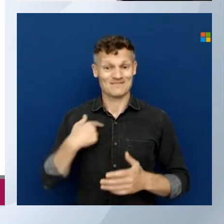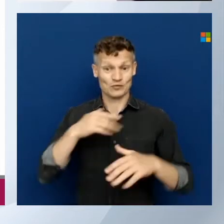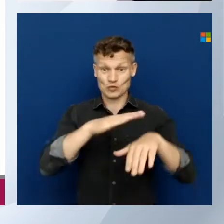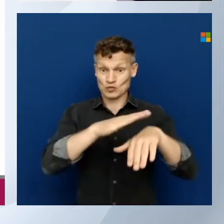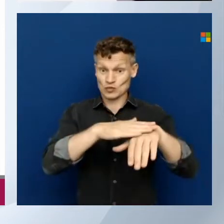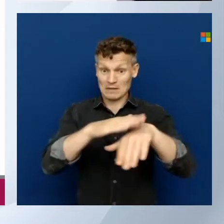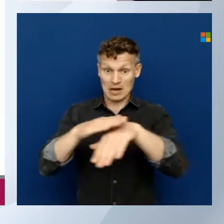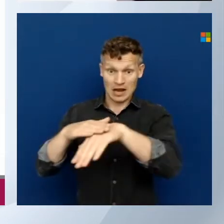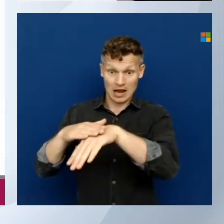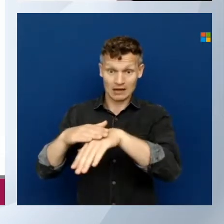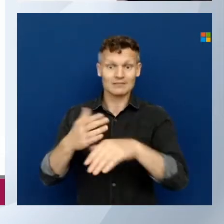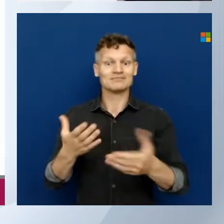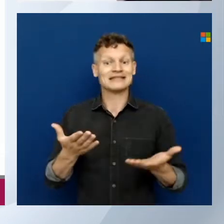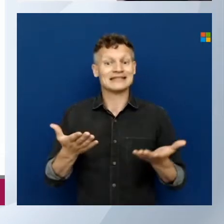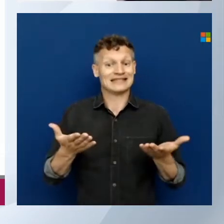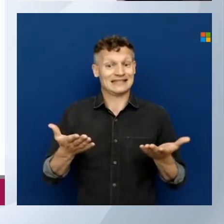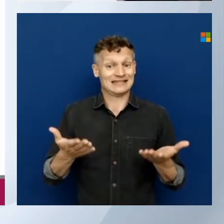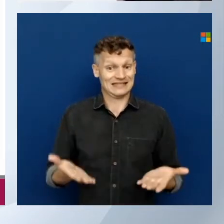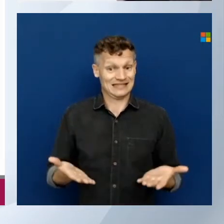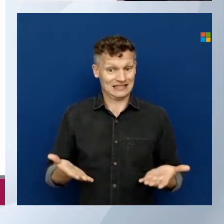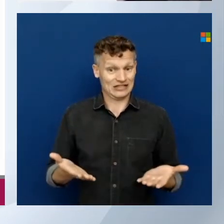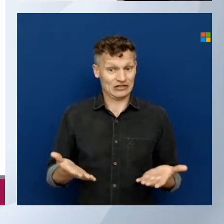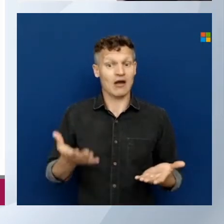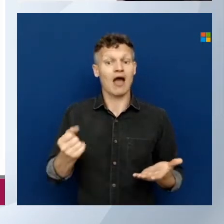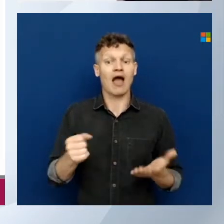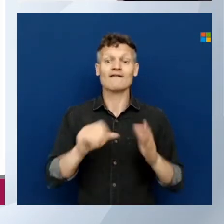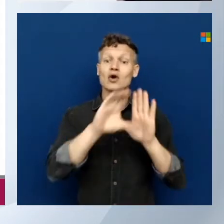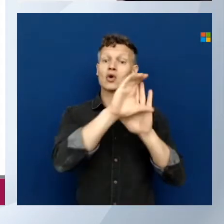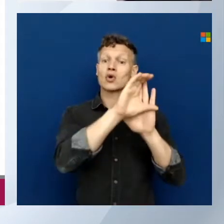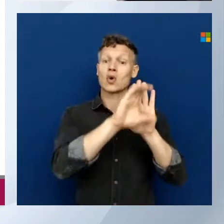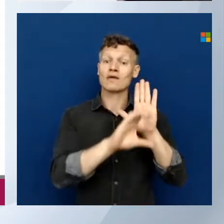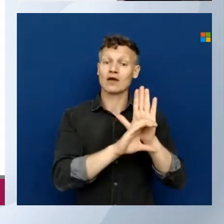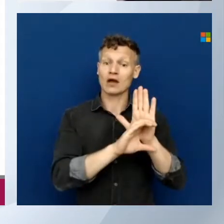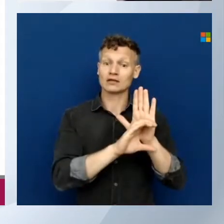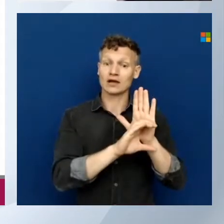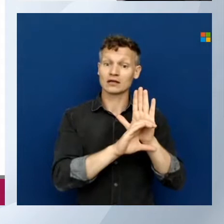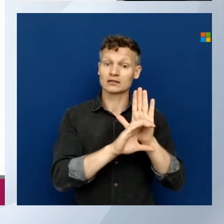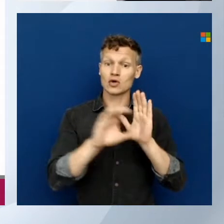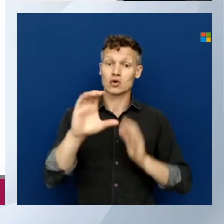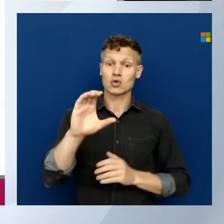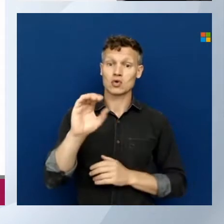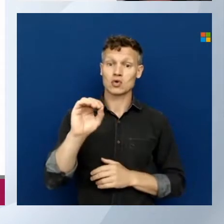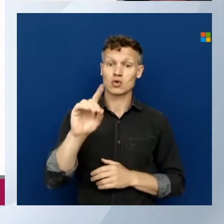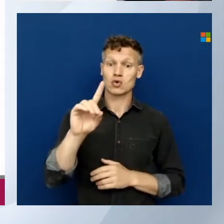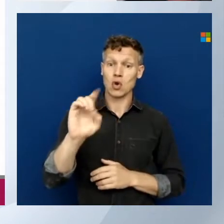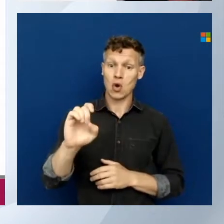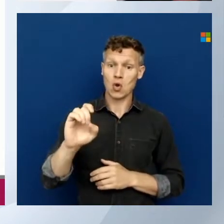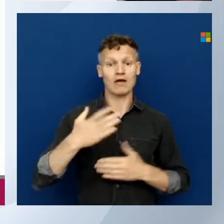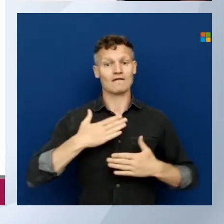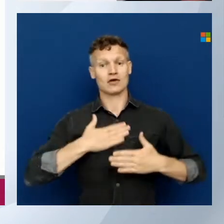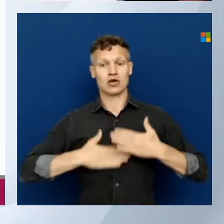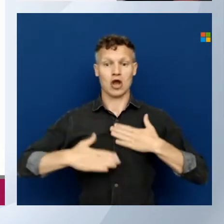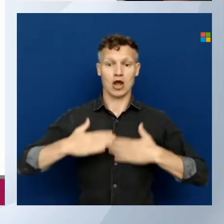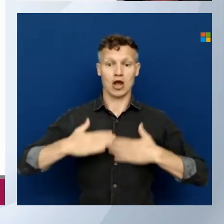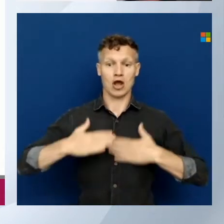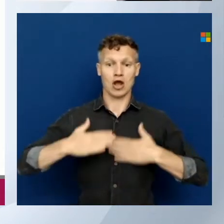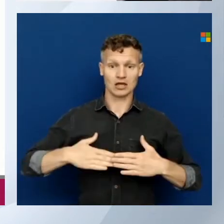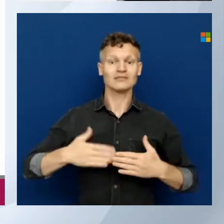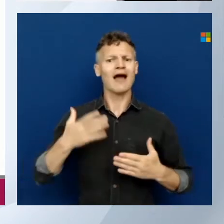conduct for this event. Yes. You can find the code of conduct on our website, Azure.Community.